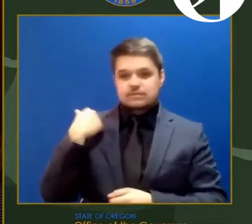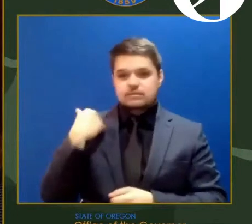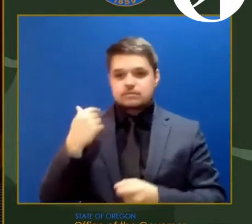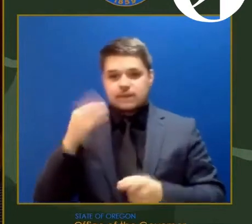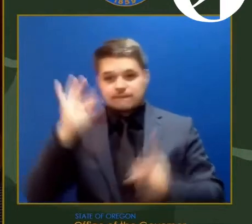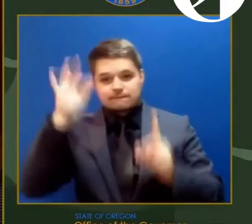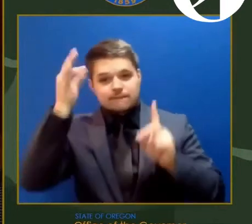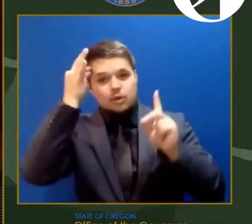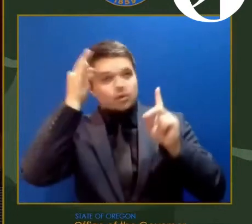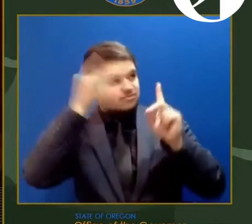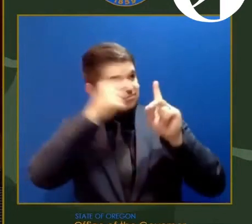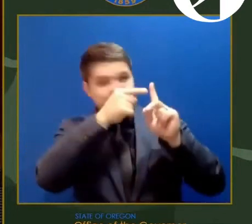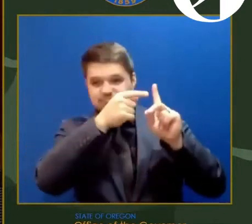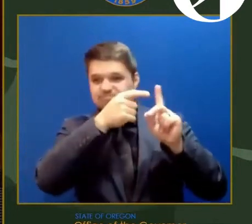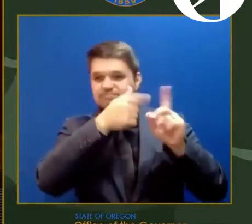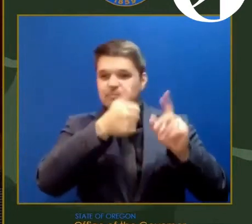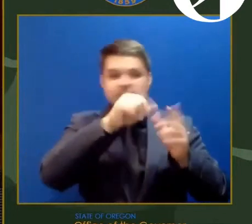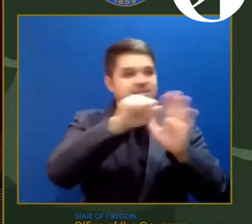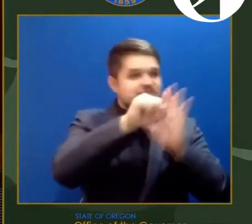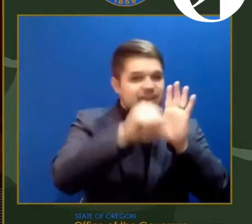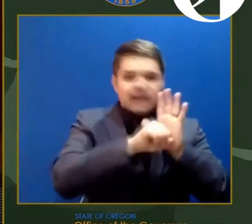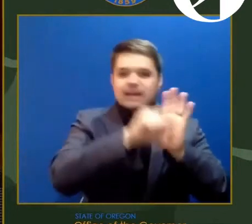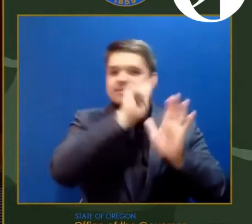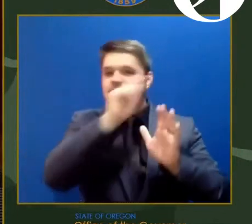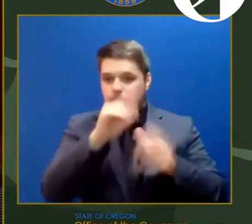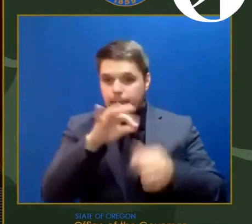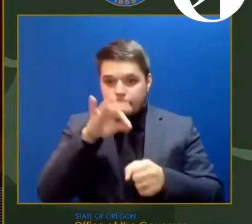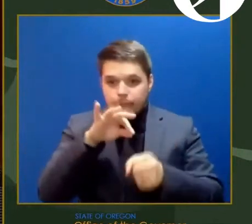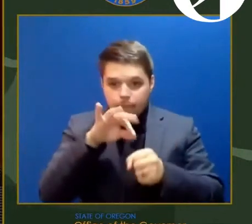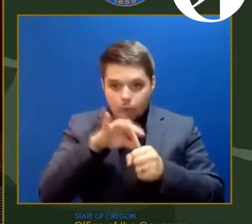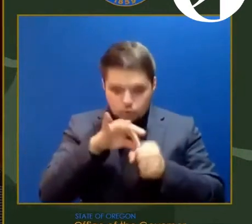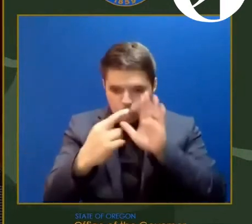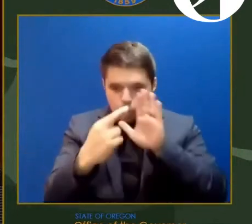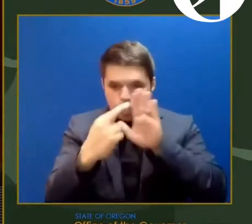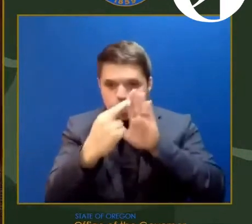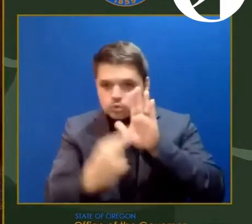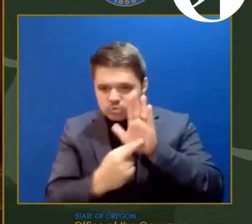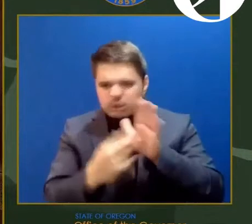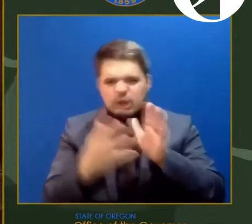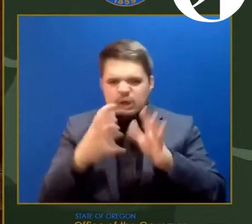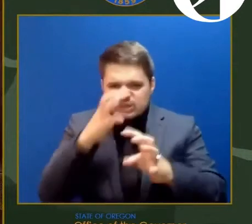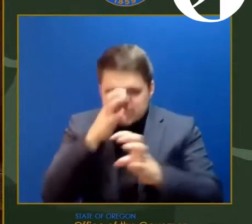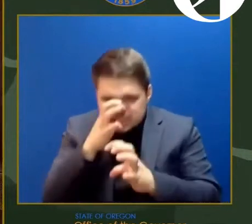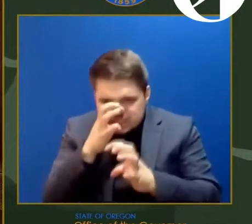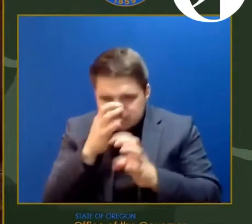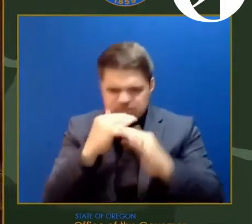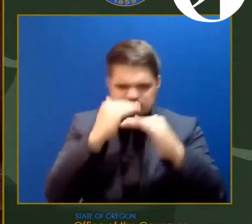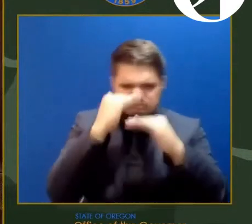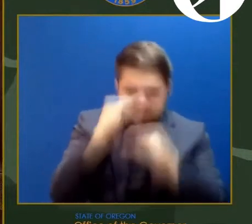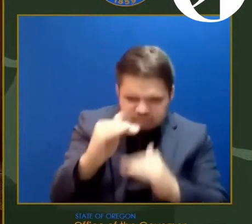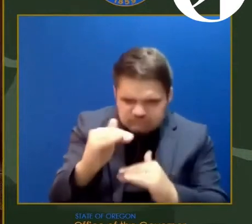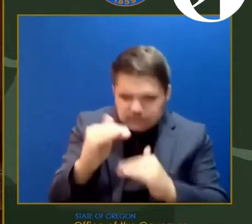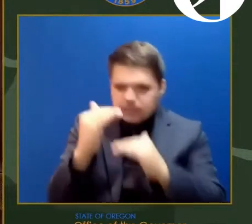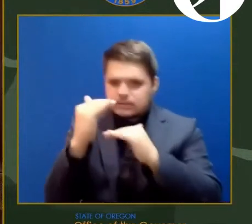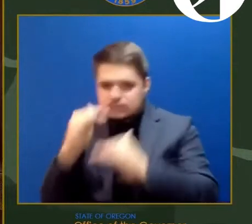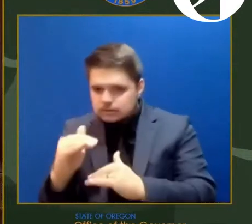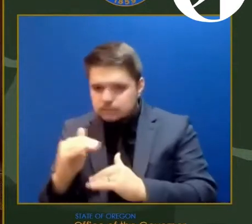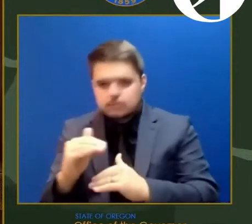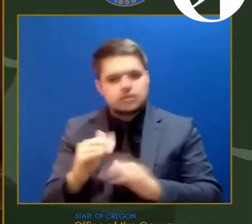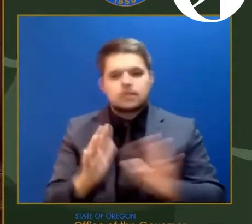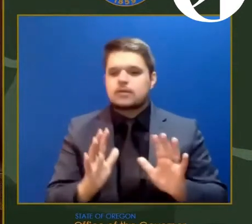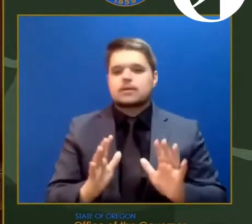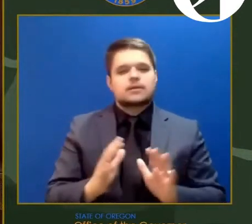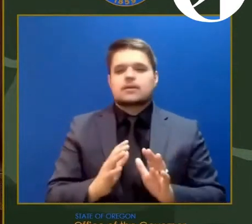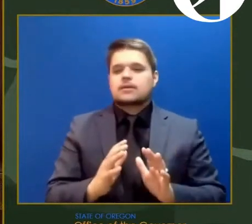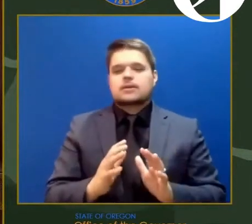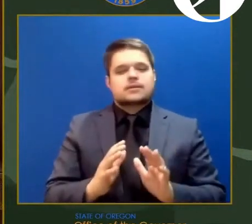moved toward more restrictive voter registration laws and policies. And like so many reactionary